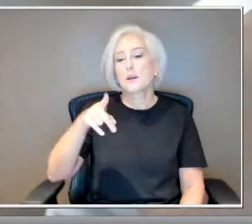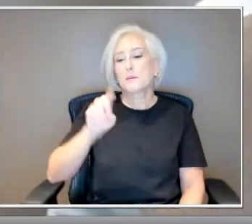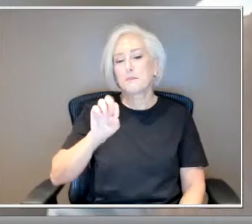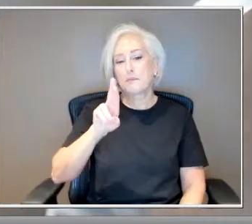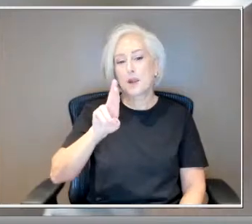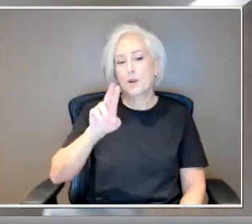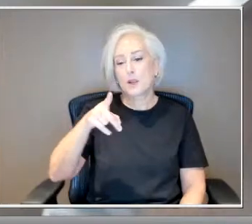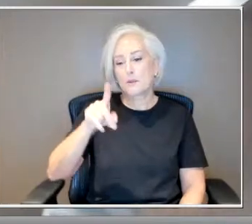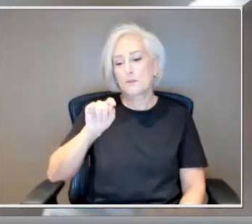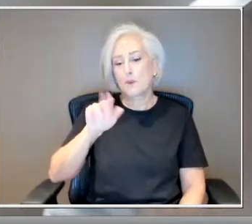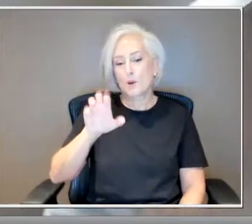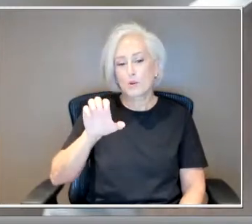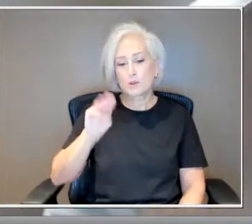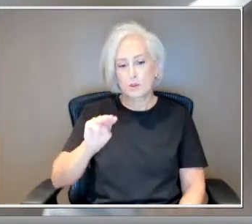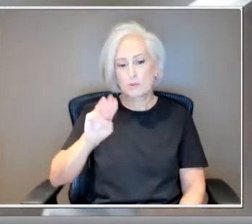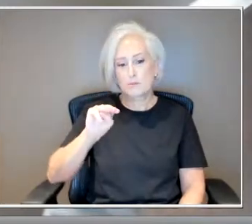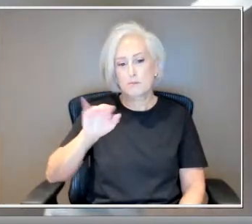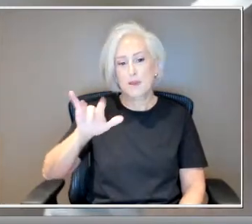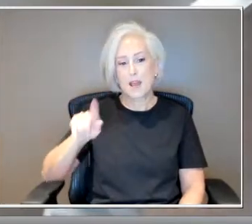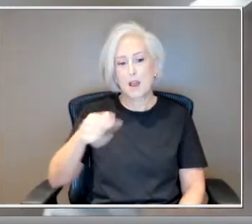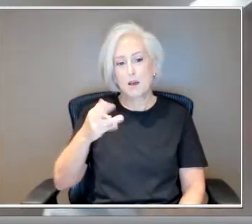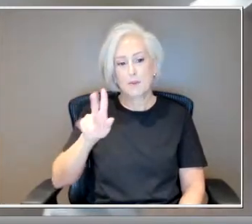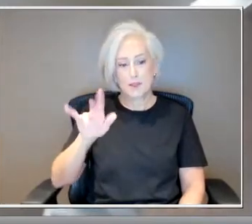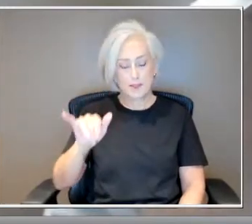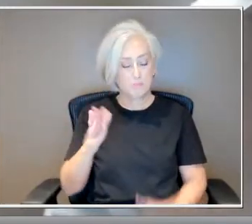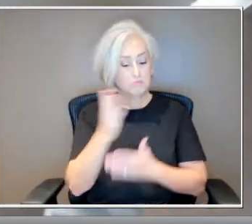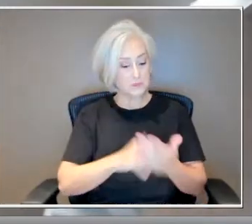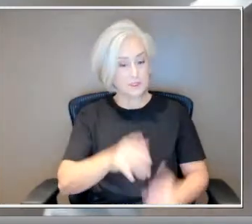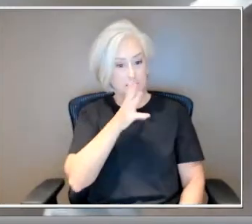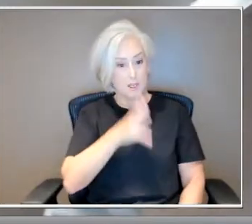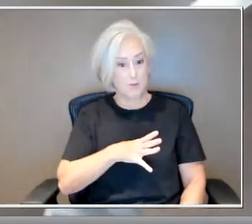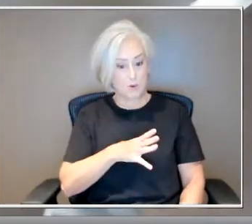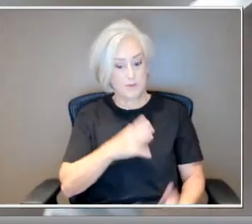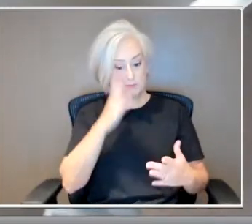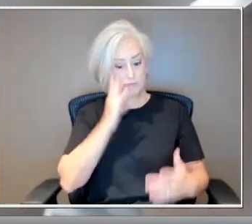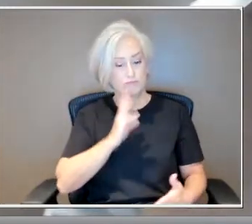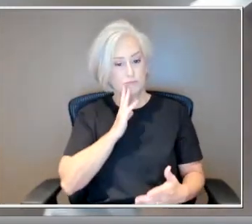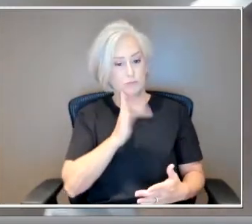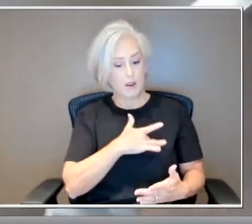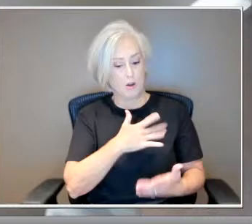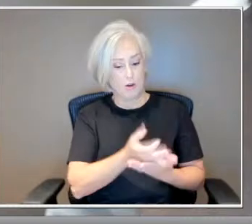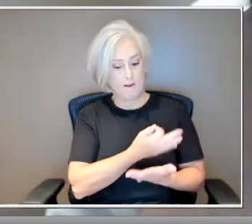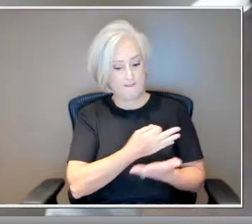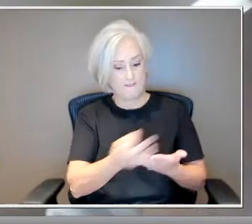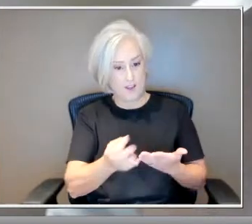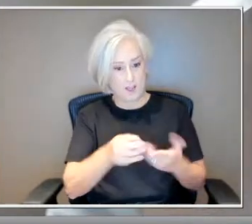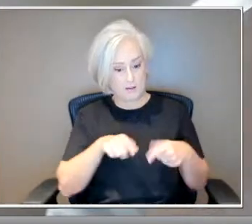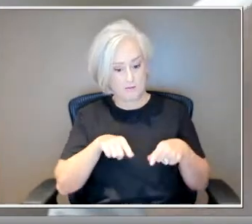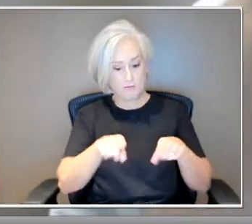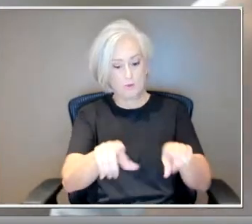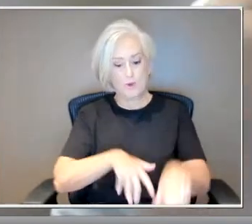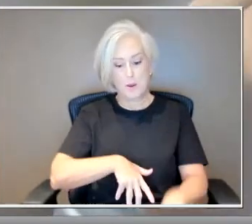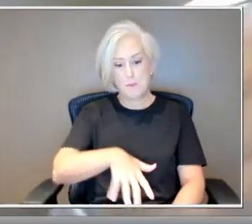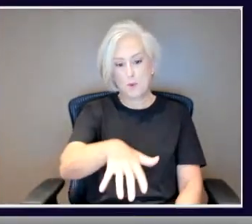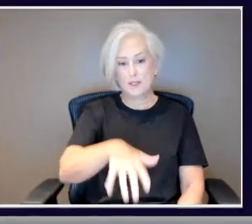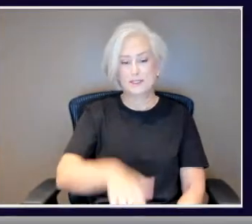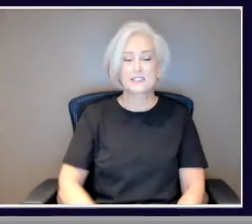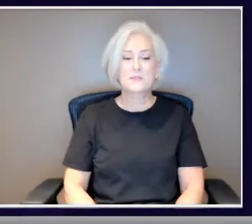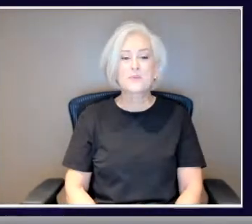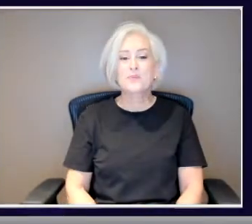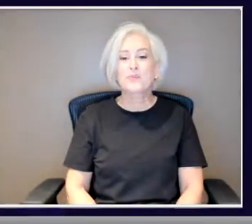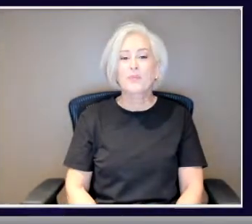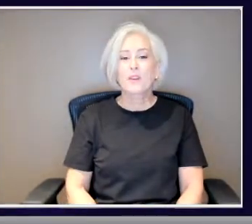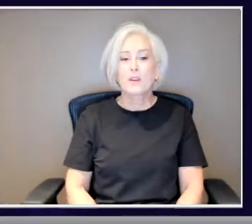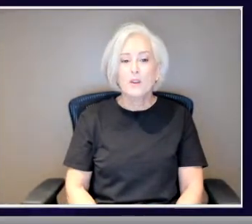cardiomyopathy. Some females do develop heart failure with pregnancies. Pregnancy-induced